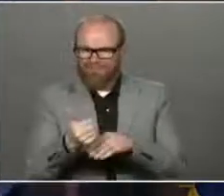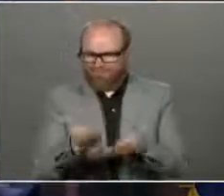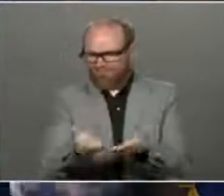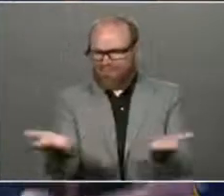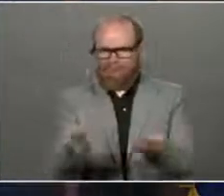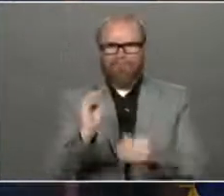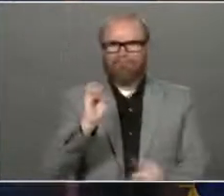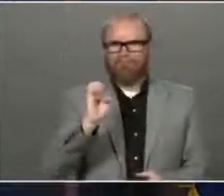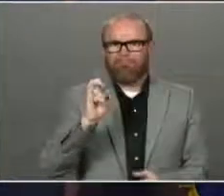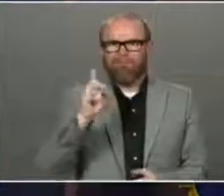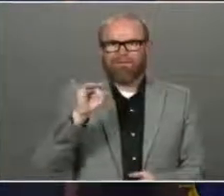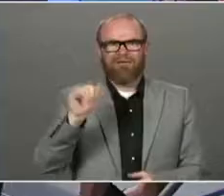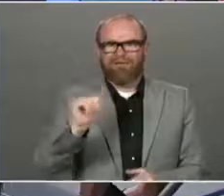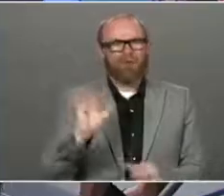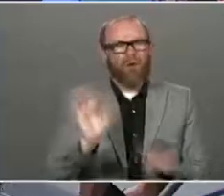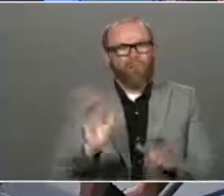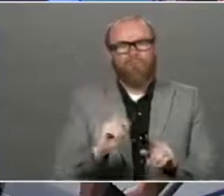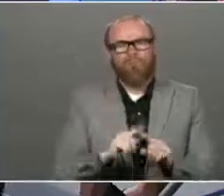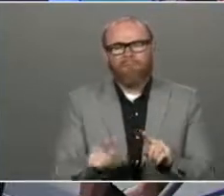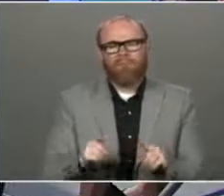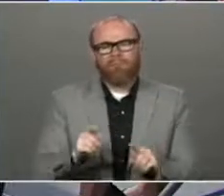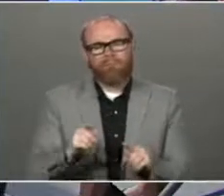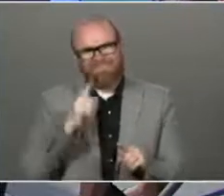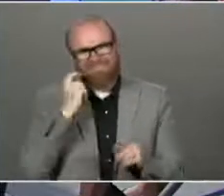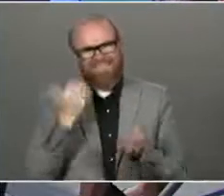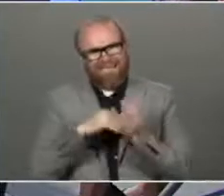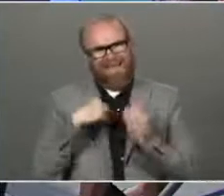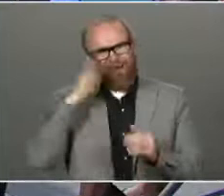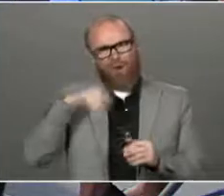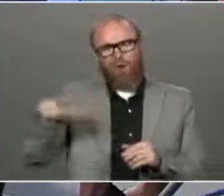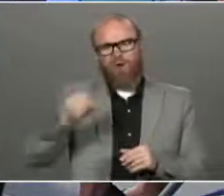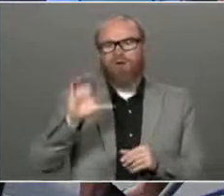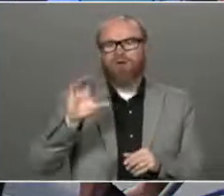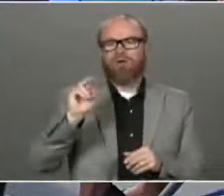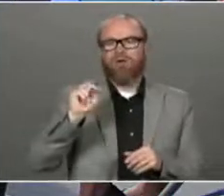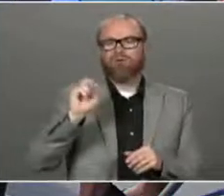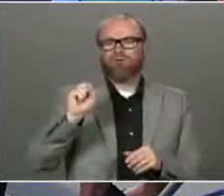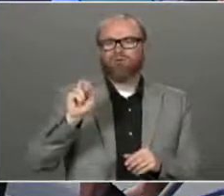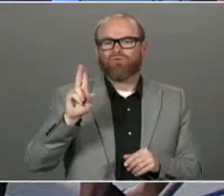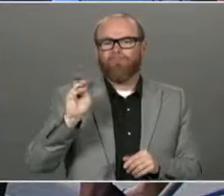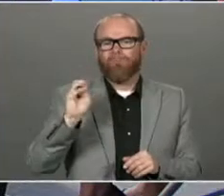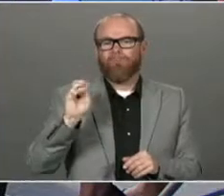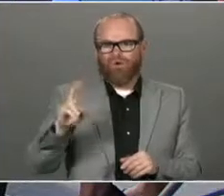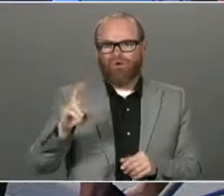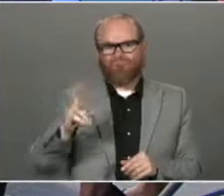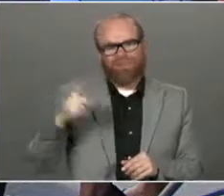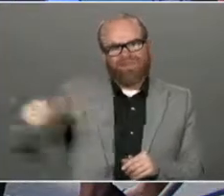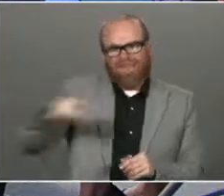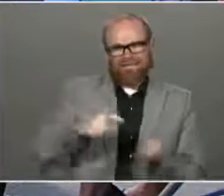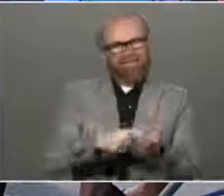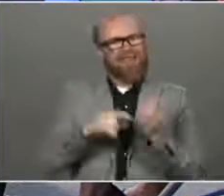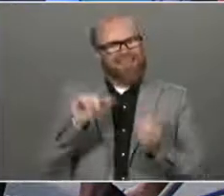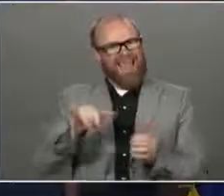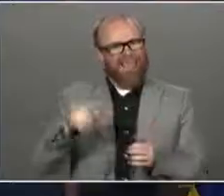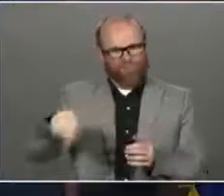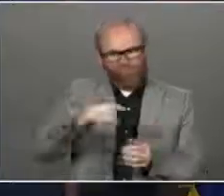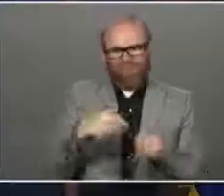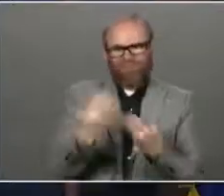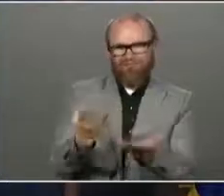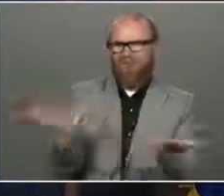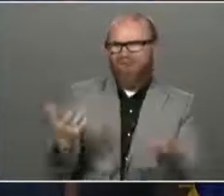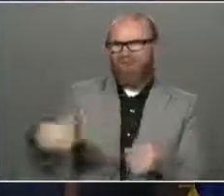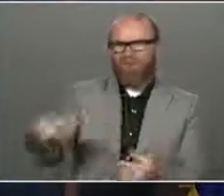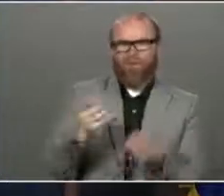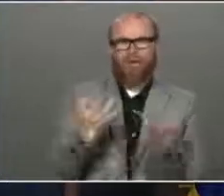all as reporters, because I know it's what consumers demand, and you just give the people what they want. But